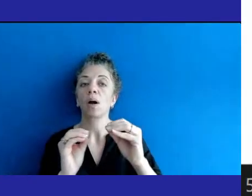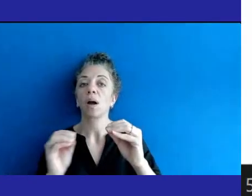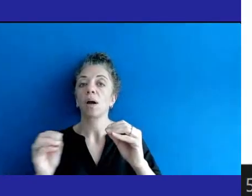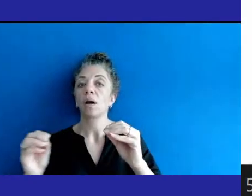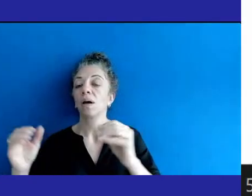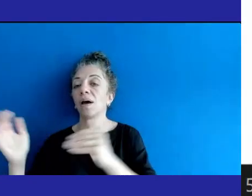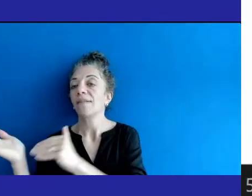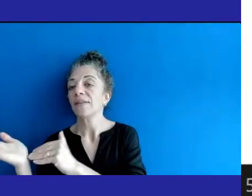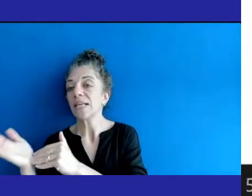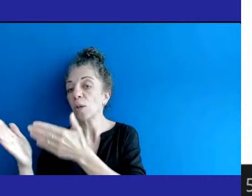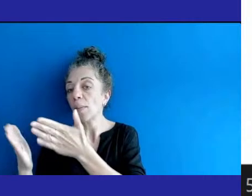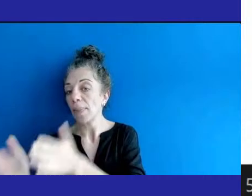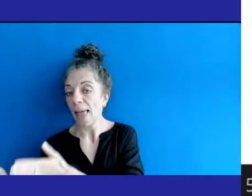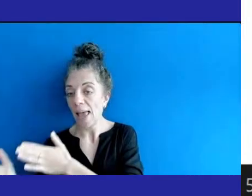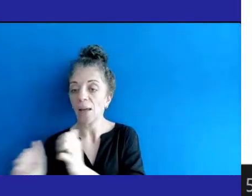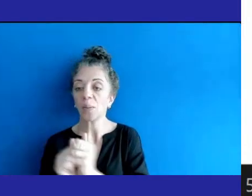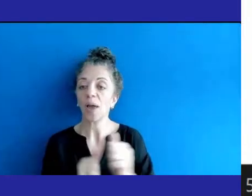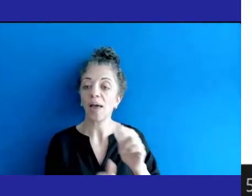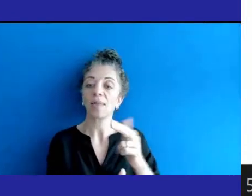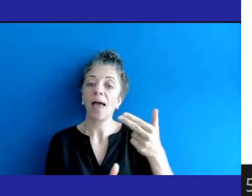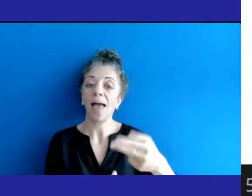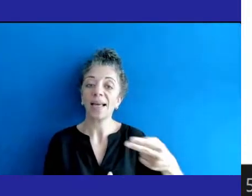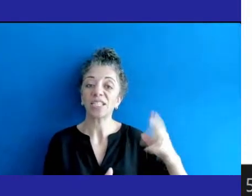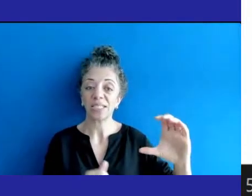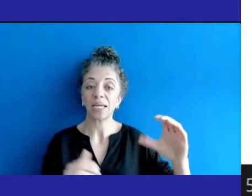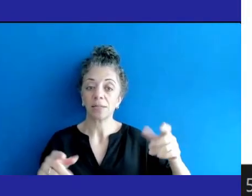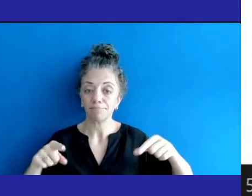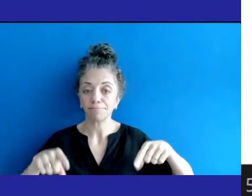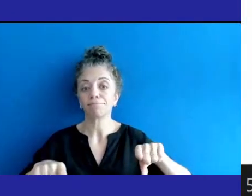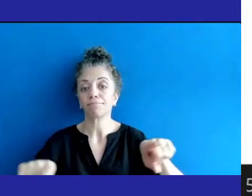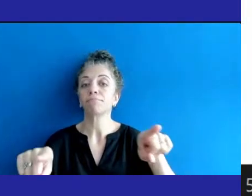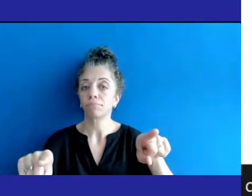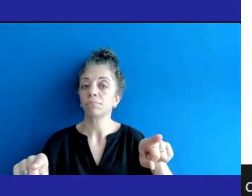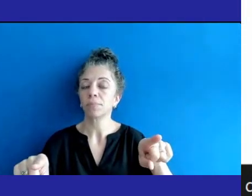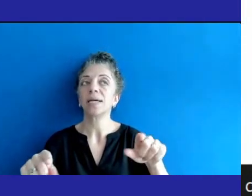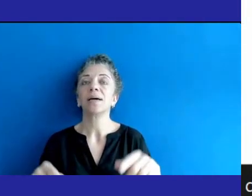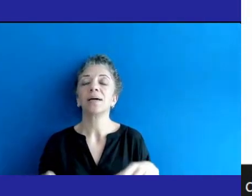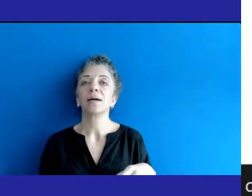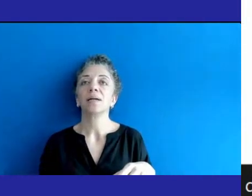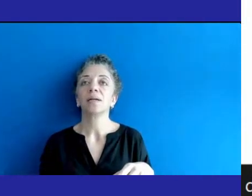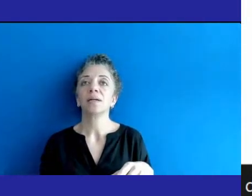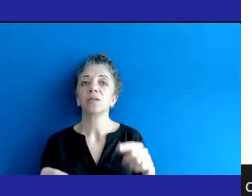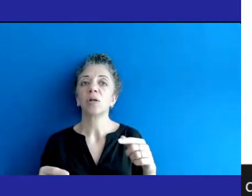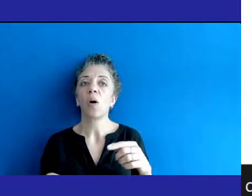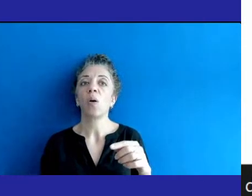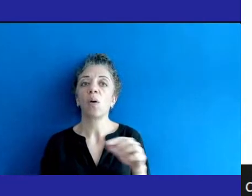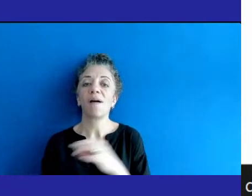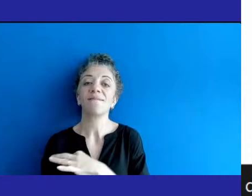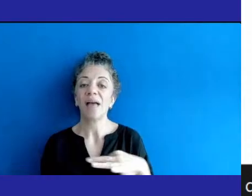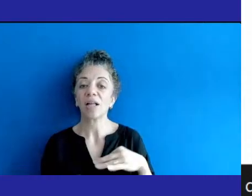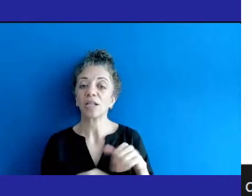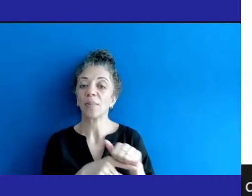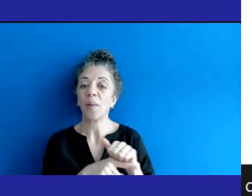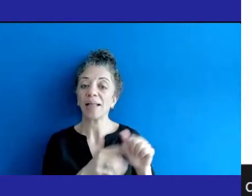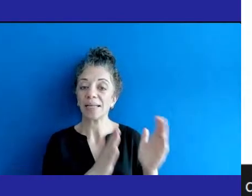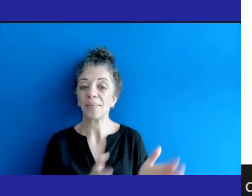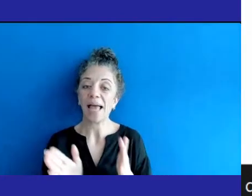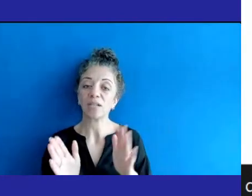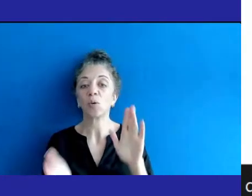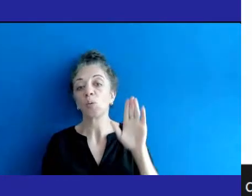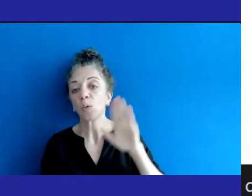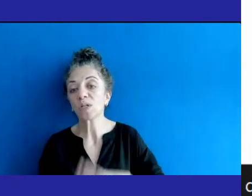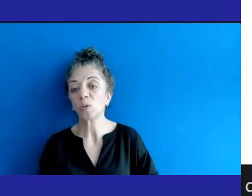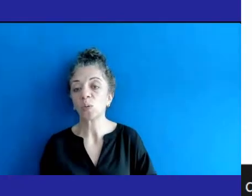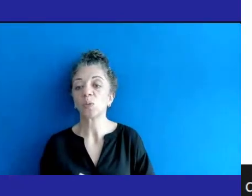a significant change to incentivize the faculty practice plans to reduce the number of sessionals, locums,